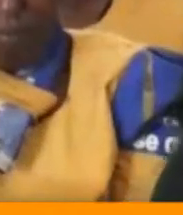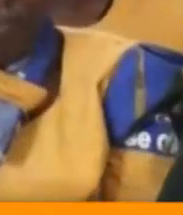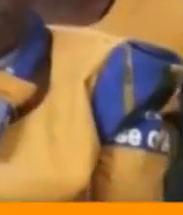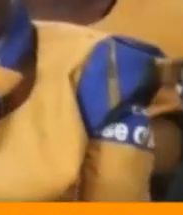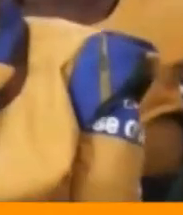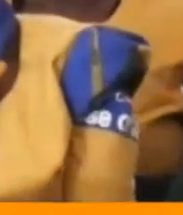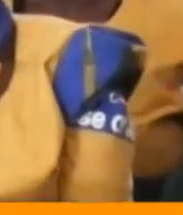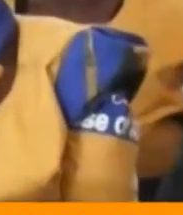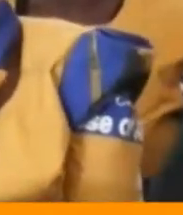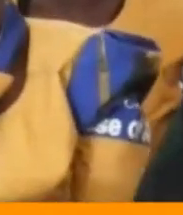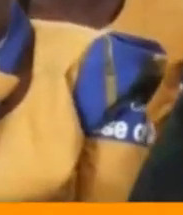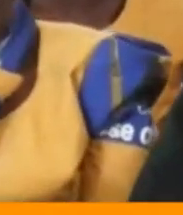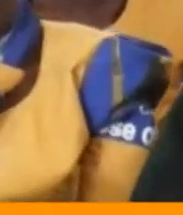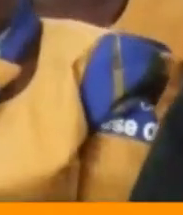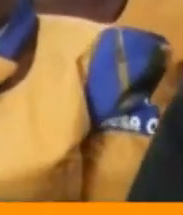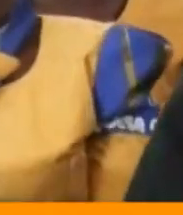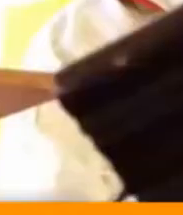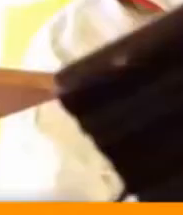foreign